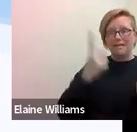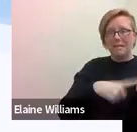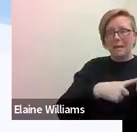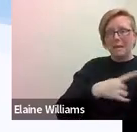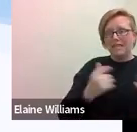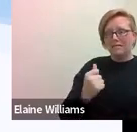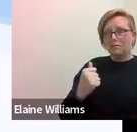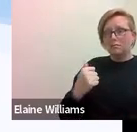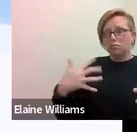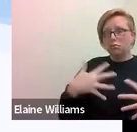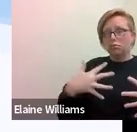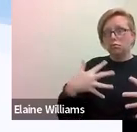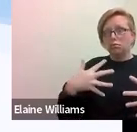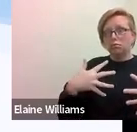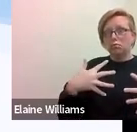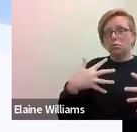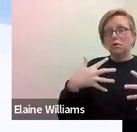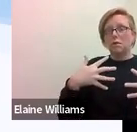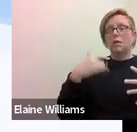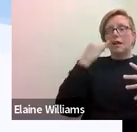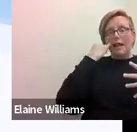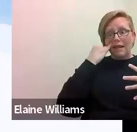has a child who has a significant need,